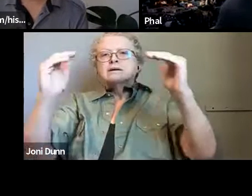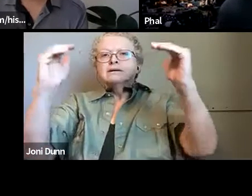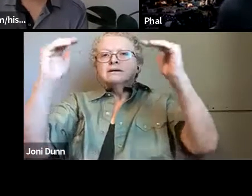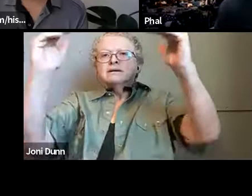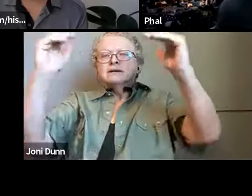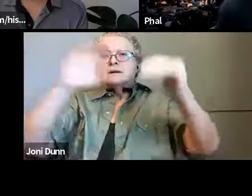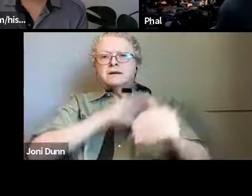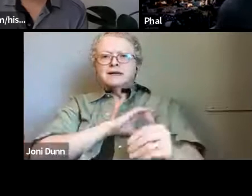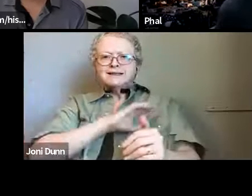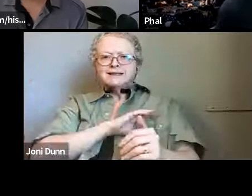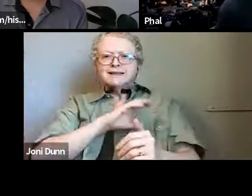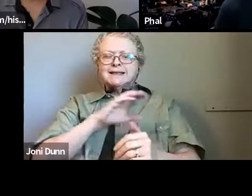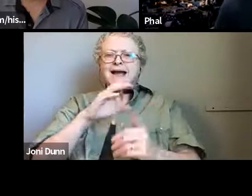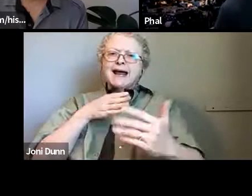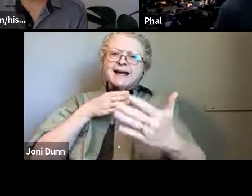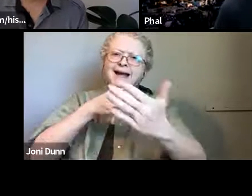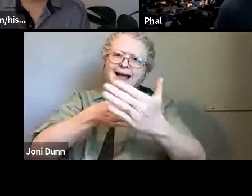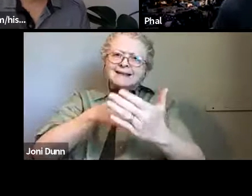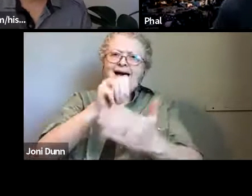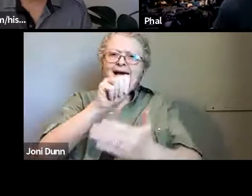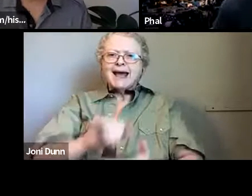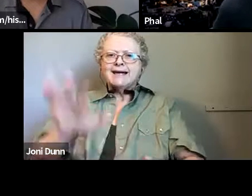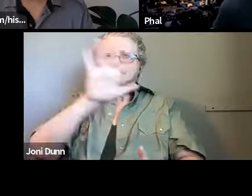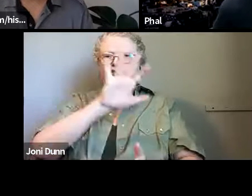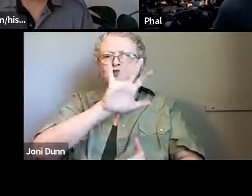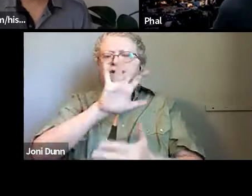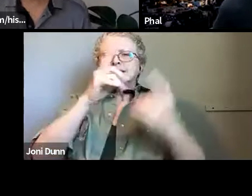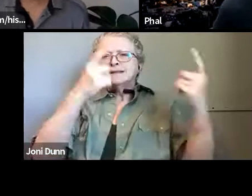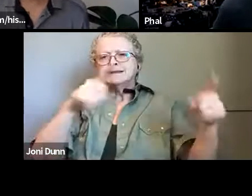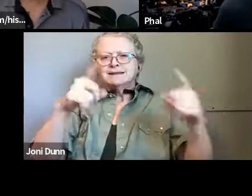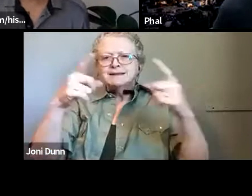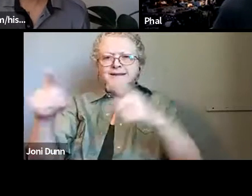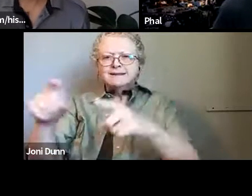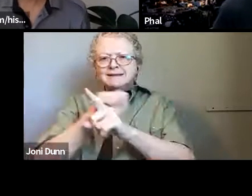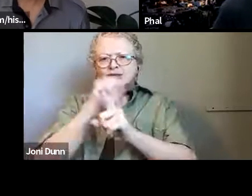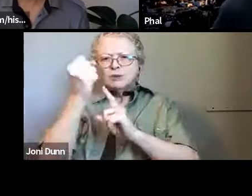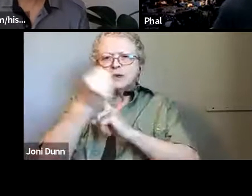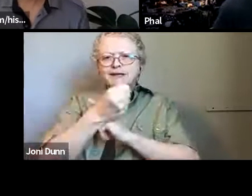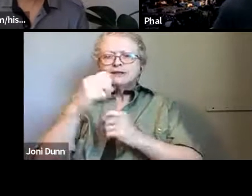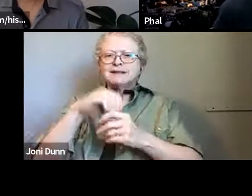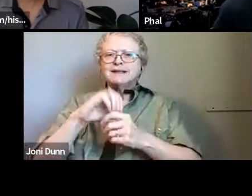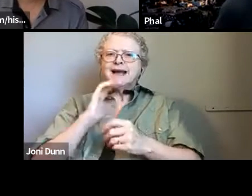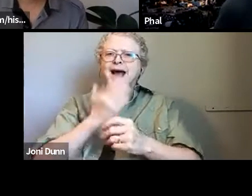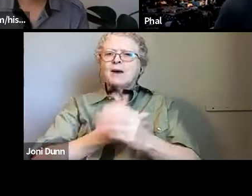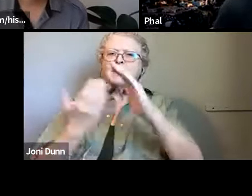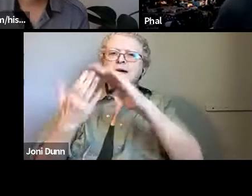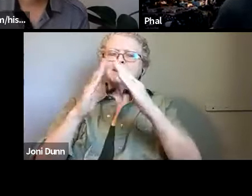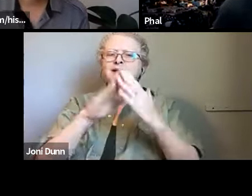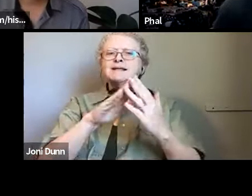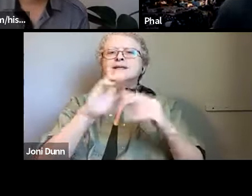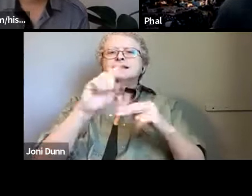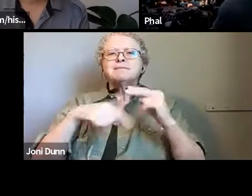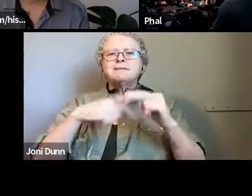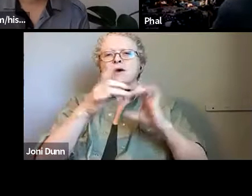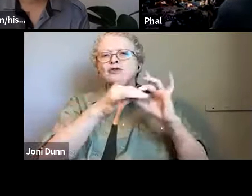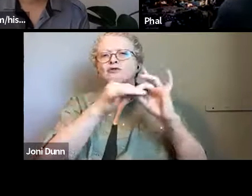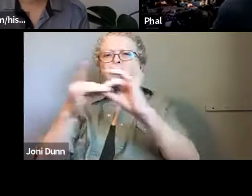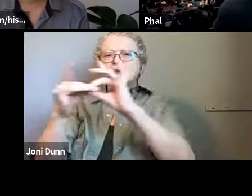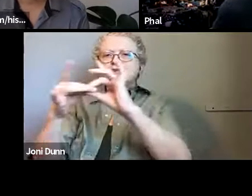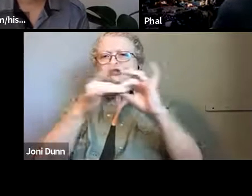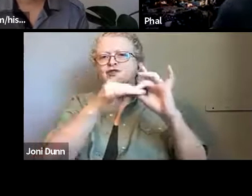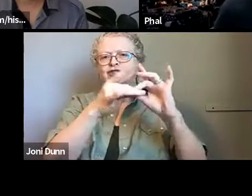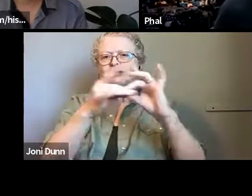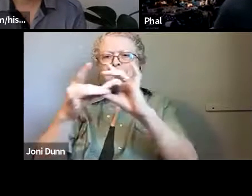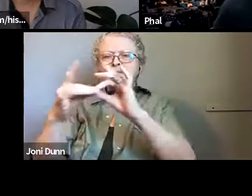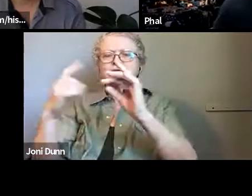that are happening in their communities. I think echoing Candy, right, it's really also about the relationships that we build, hold, and